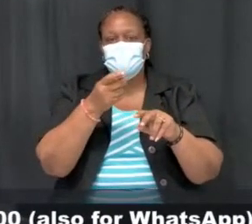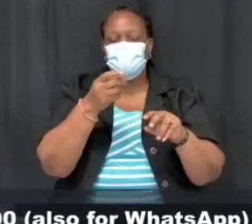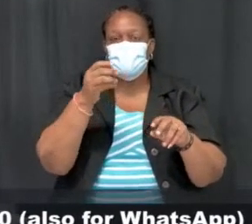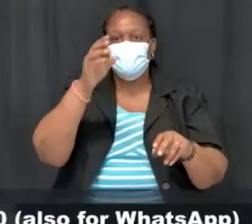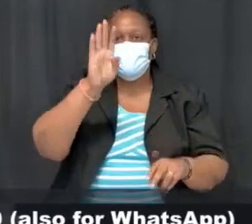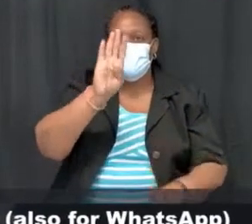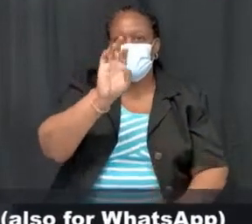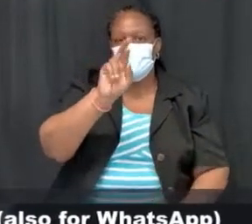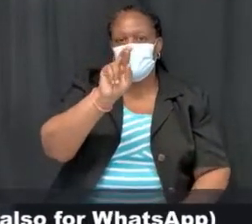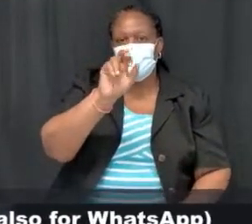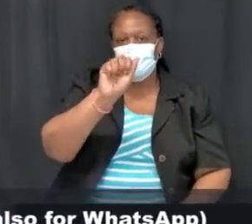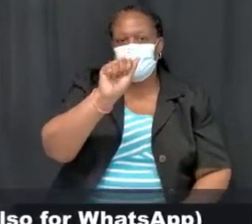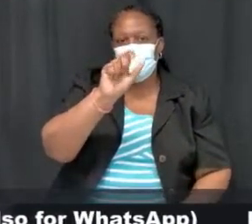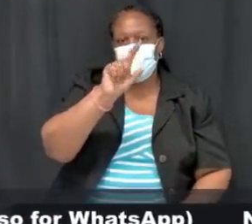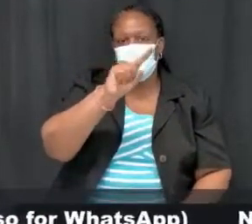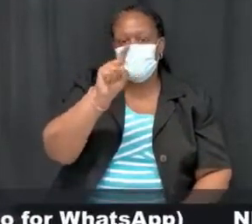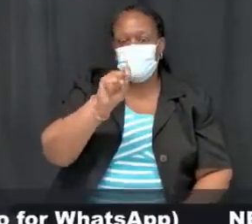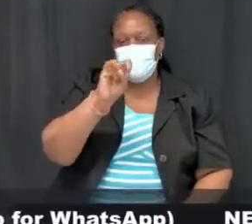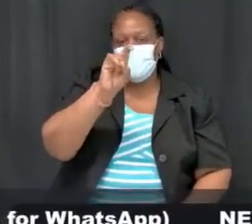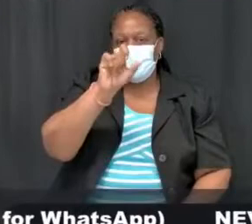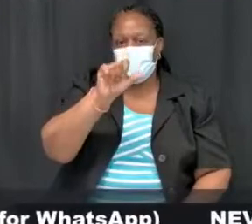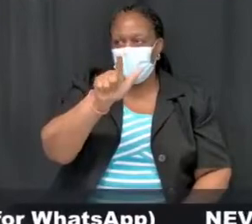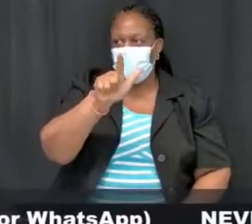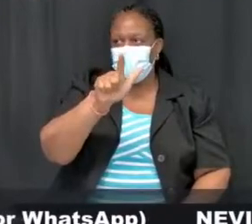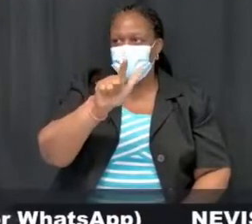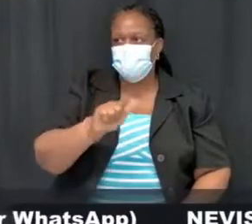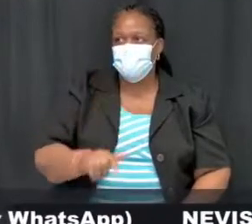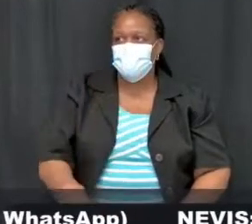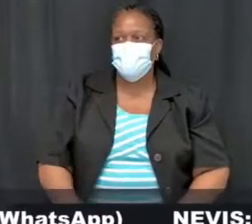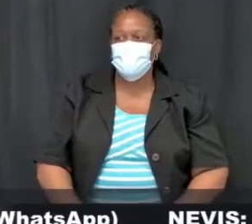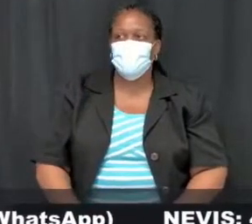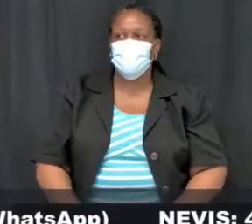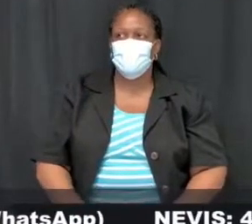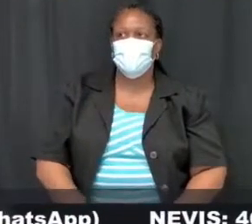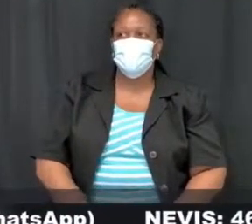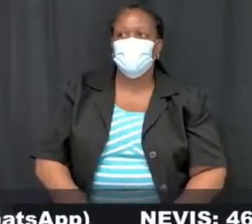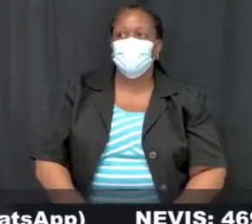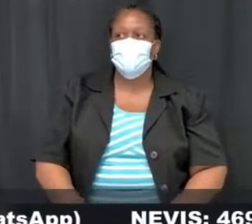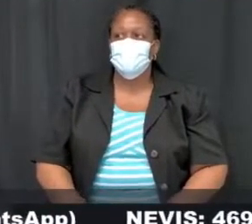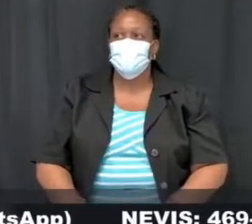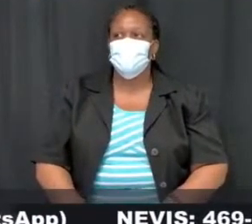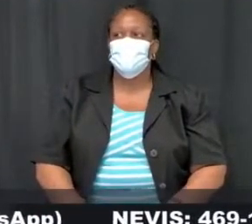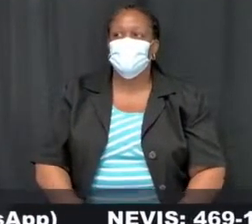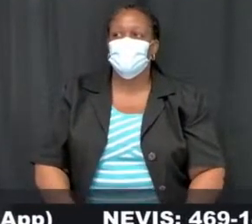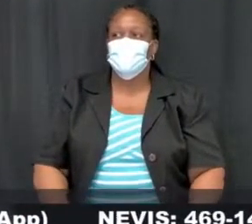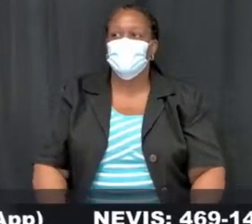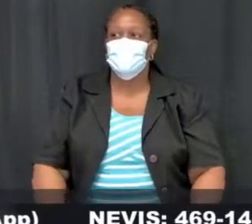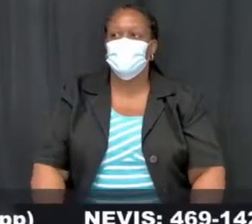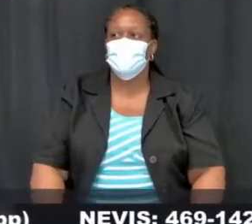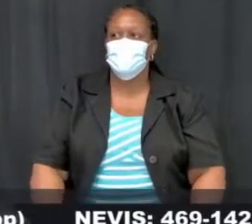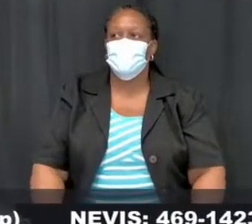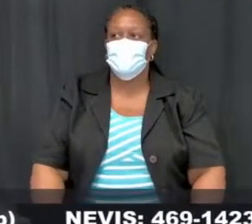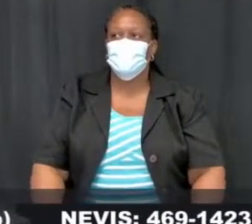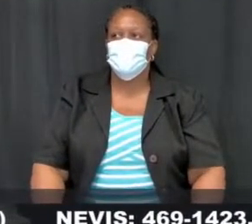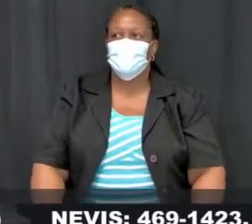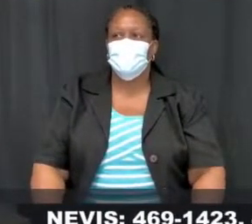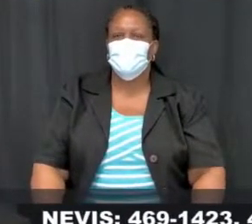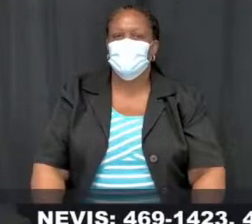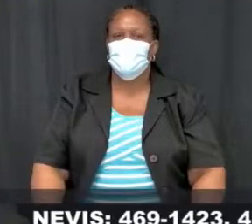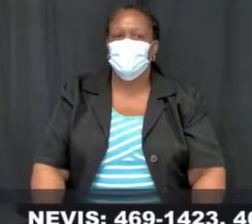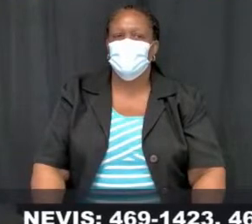inspection of private households for, since there will be no security